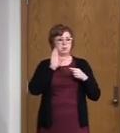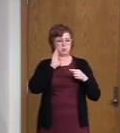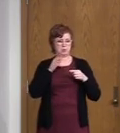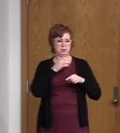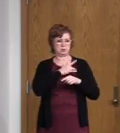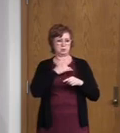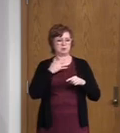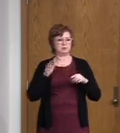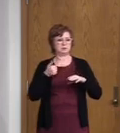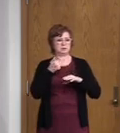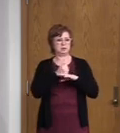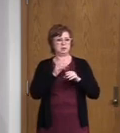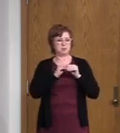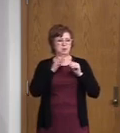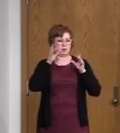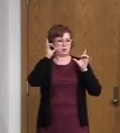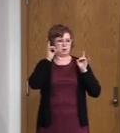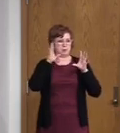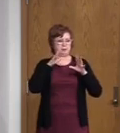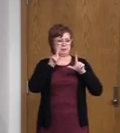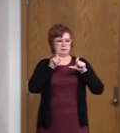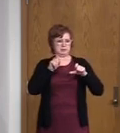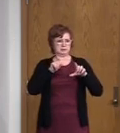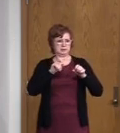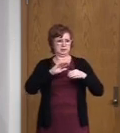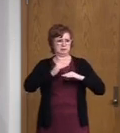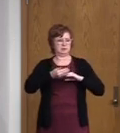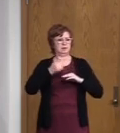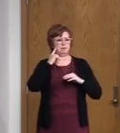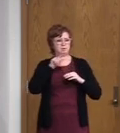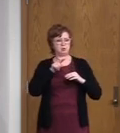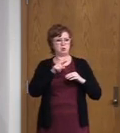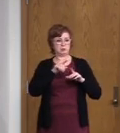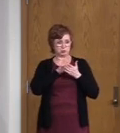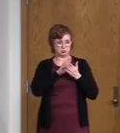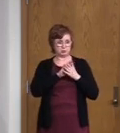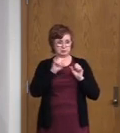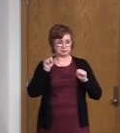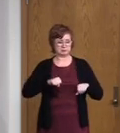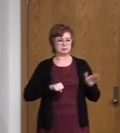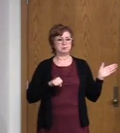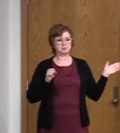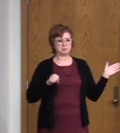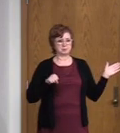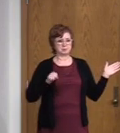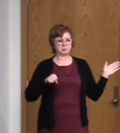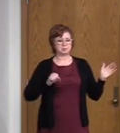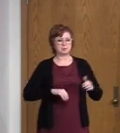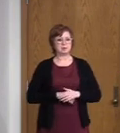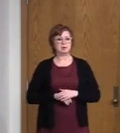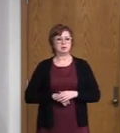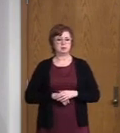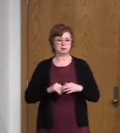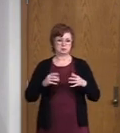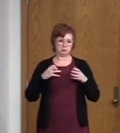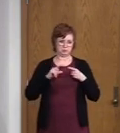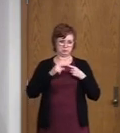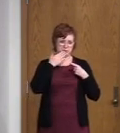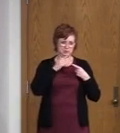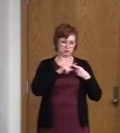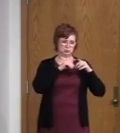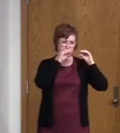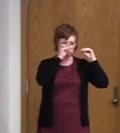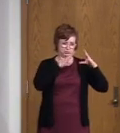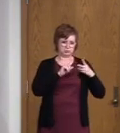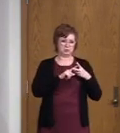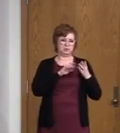to proactively look for COVID-19 cases in schools? Yeah, I would certainly, first off, I want to thank the teachers and the